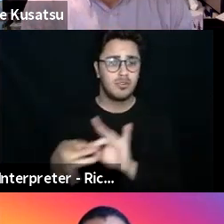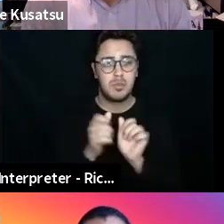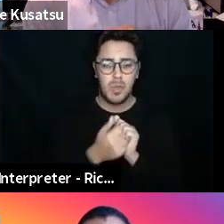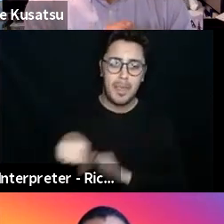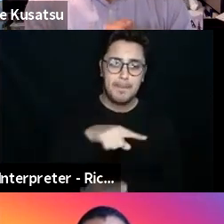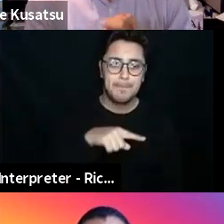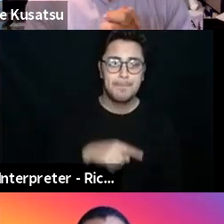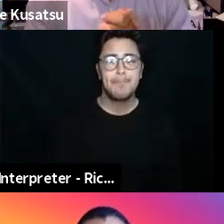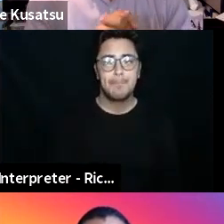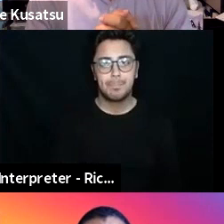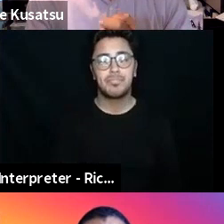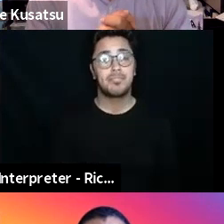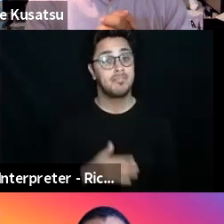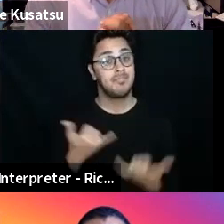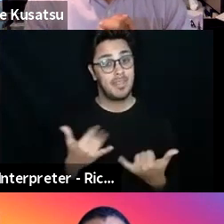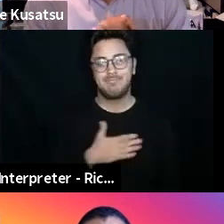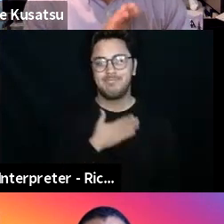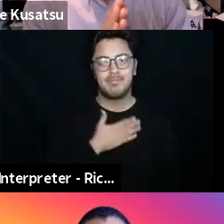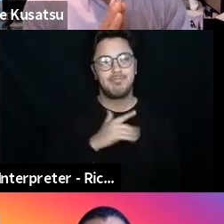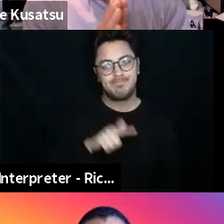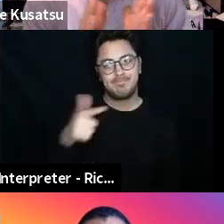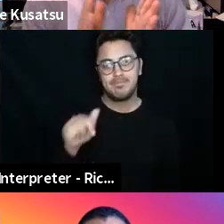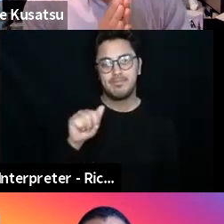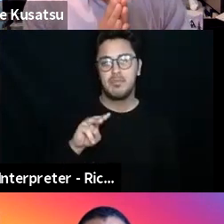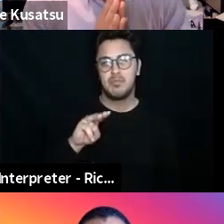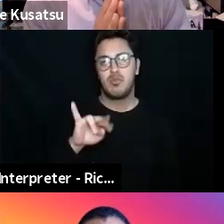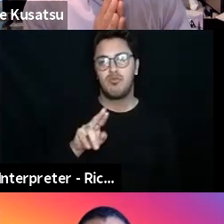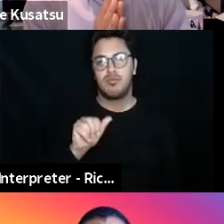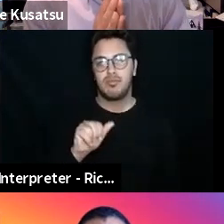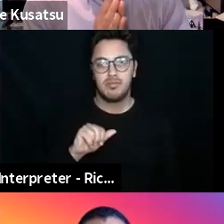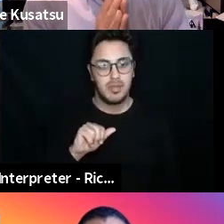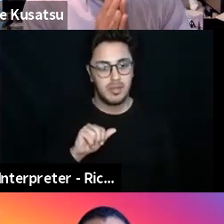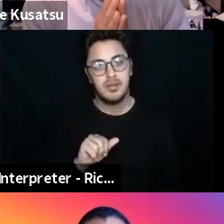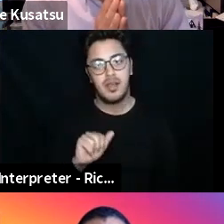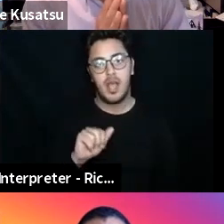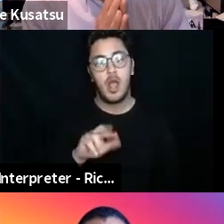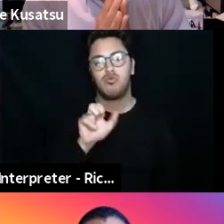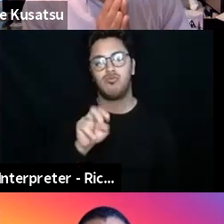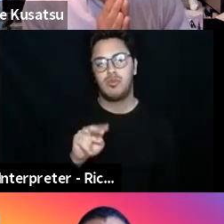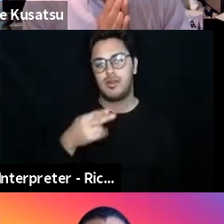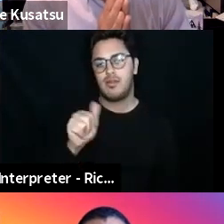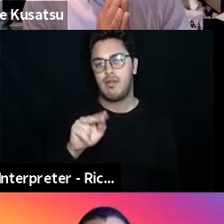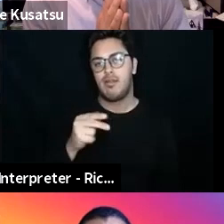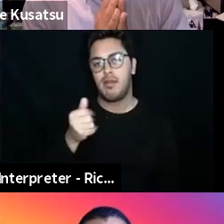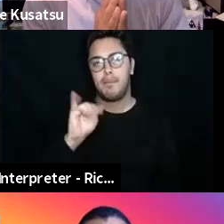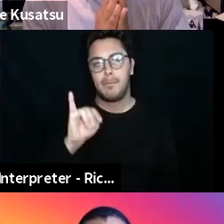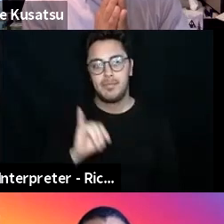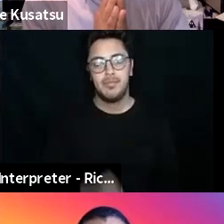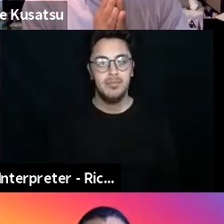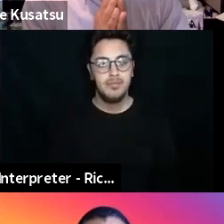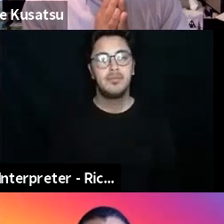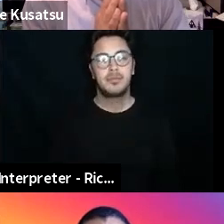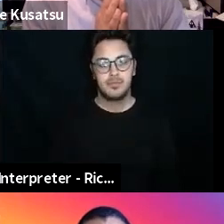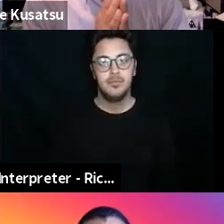great pleasure to turn the stage over to Ren Hanami. She's the national chair of SAG-AFTRA's Asian Pacific American Media Committee. She's